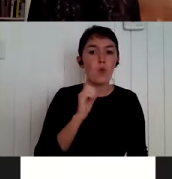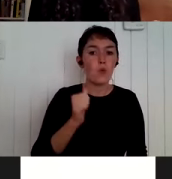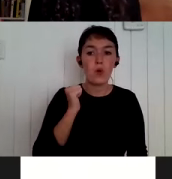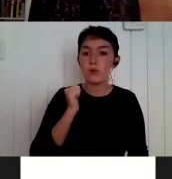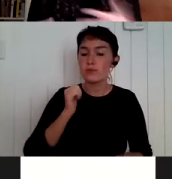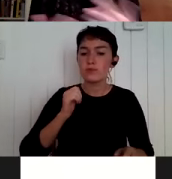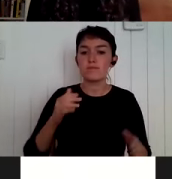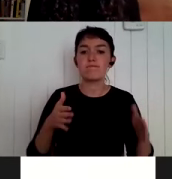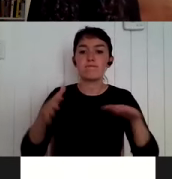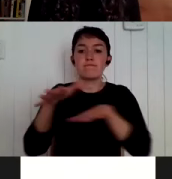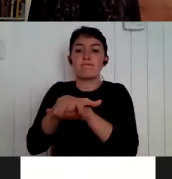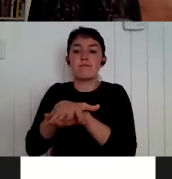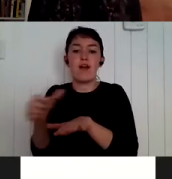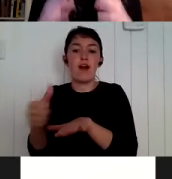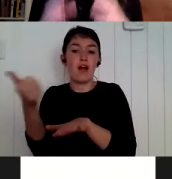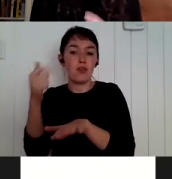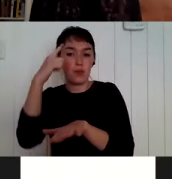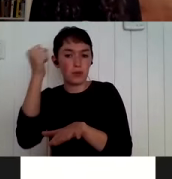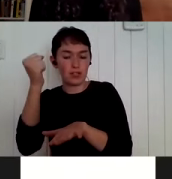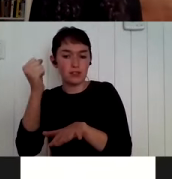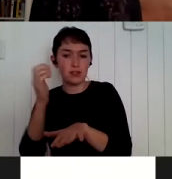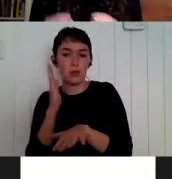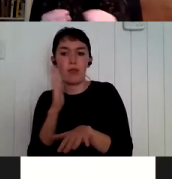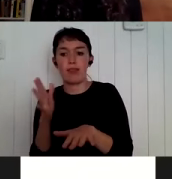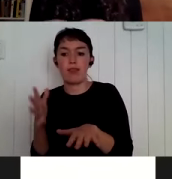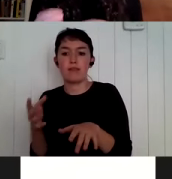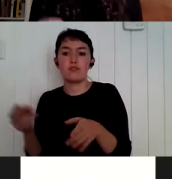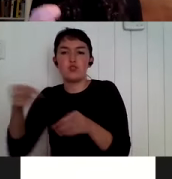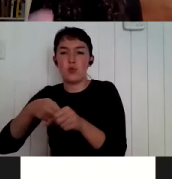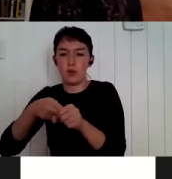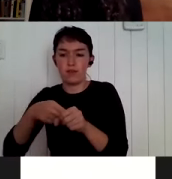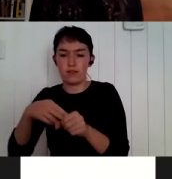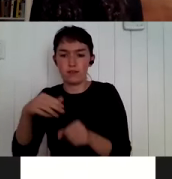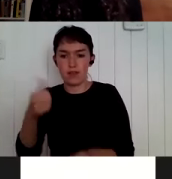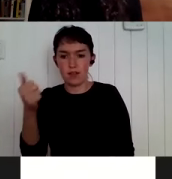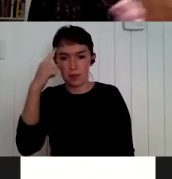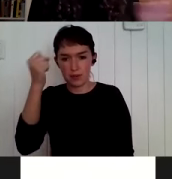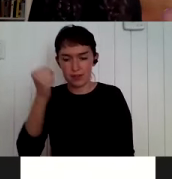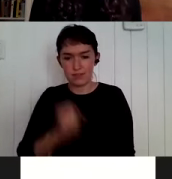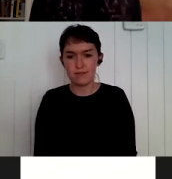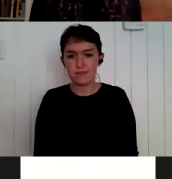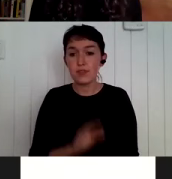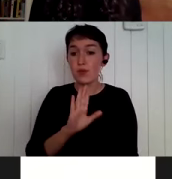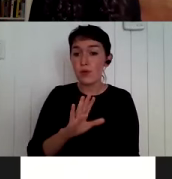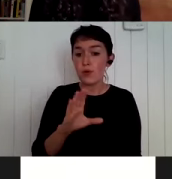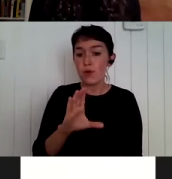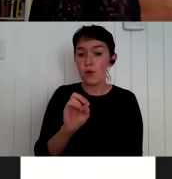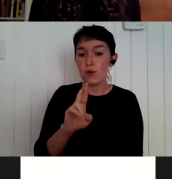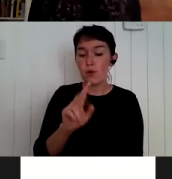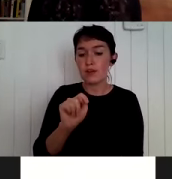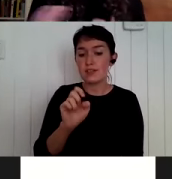your existing memories from before. And the cortex seems to be particularly well suited for that, whereas the hippocampus